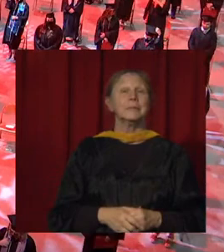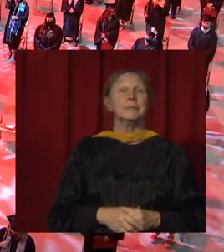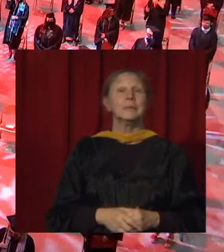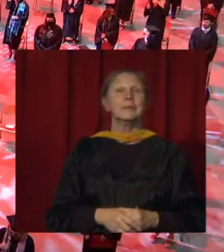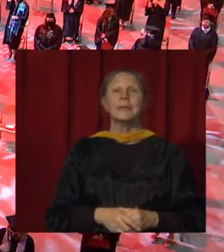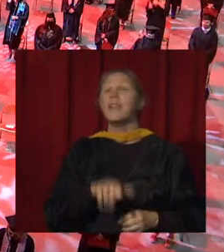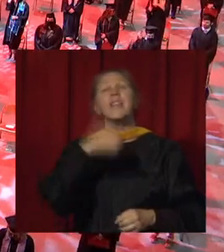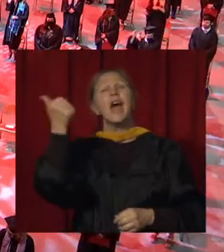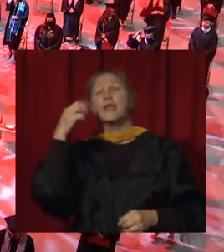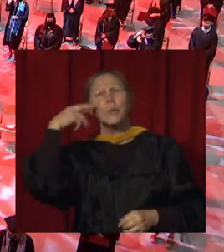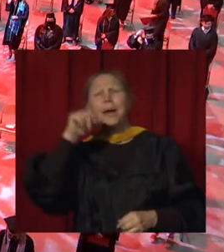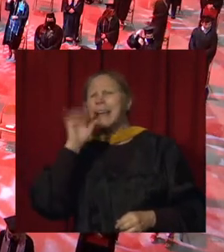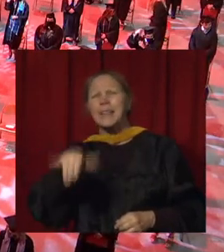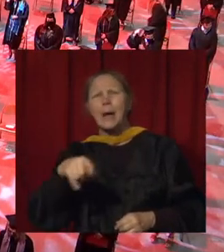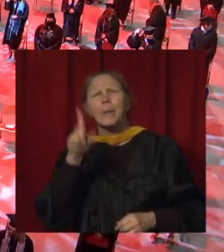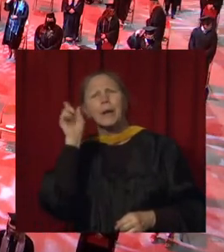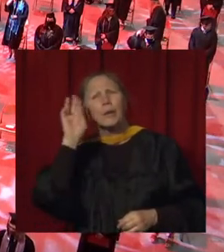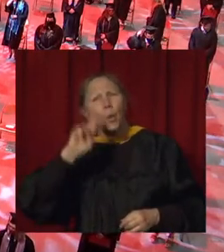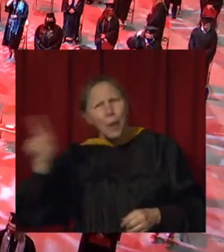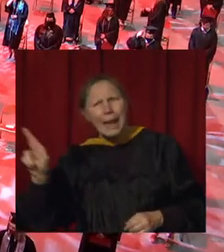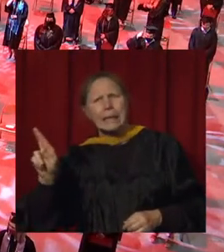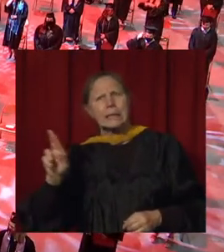Your other right side.